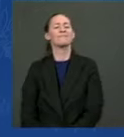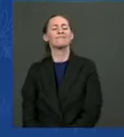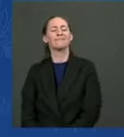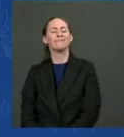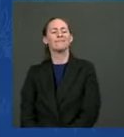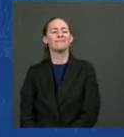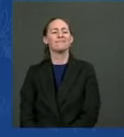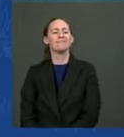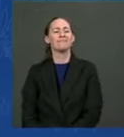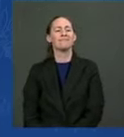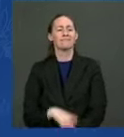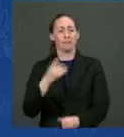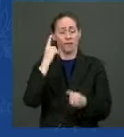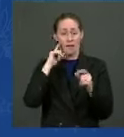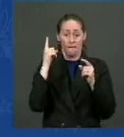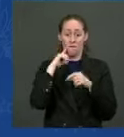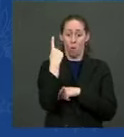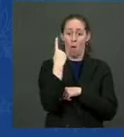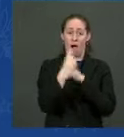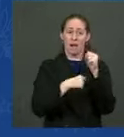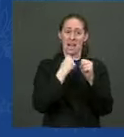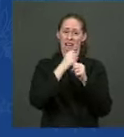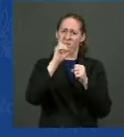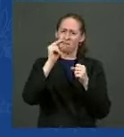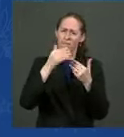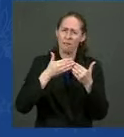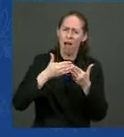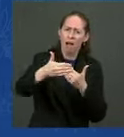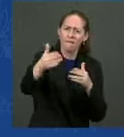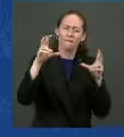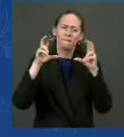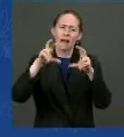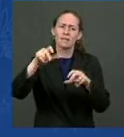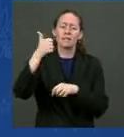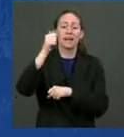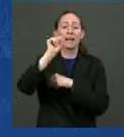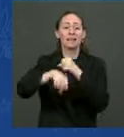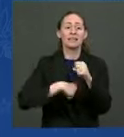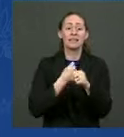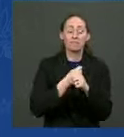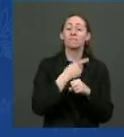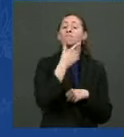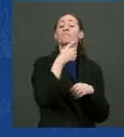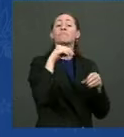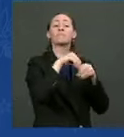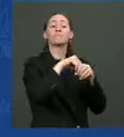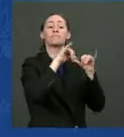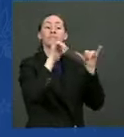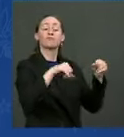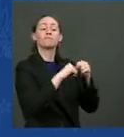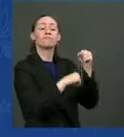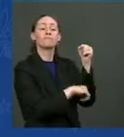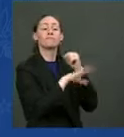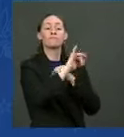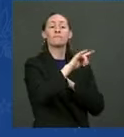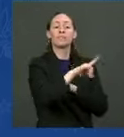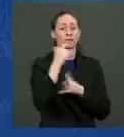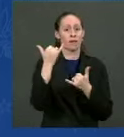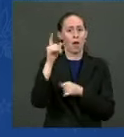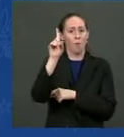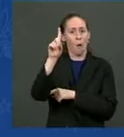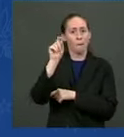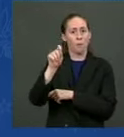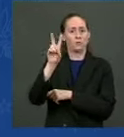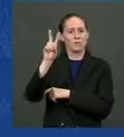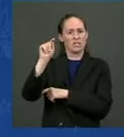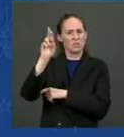first year. So if you take the infrastructure bill, folks, it's described as a $1.2 trillion bill. What that means is